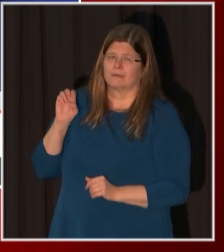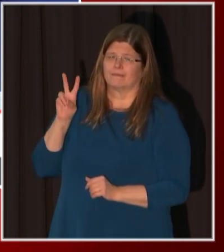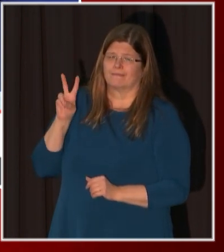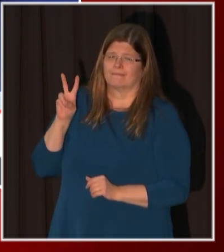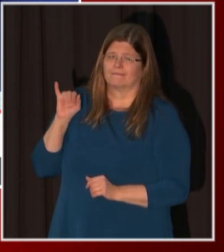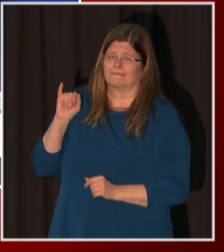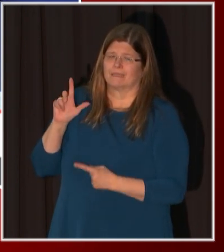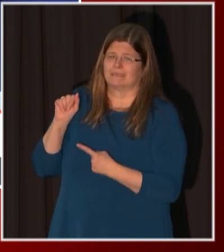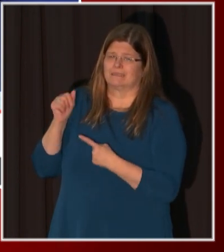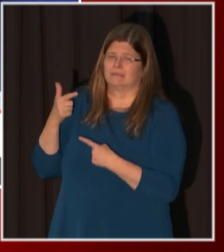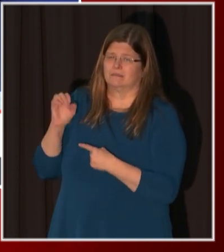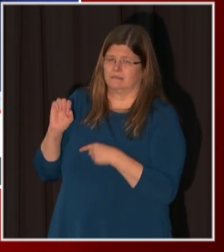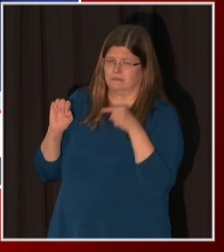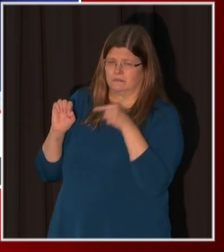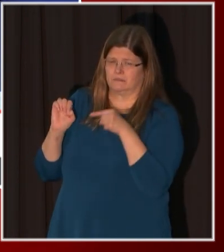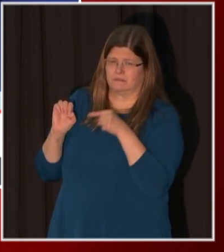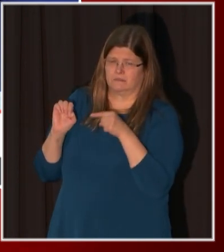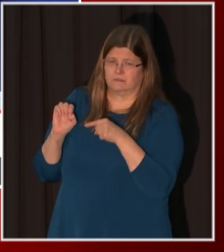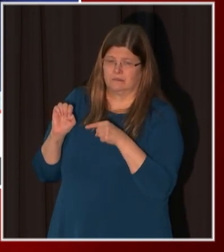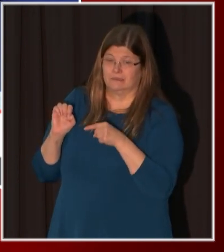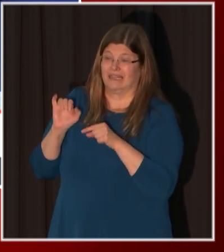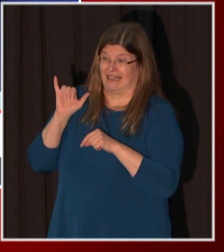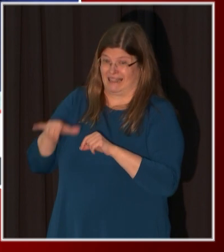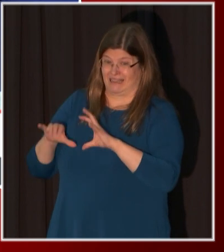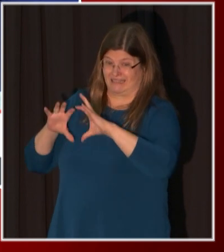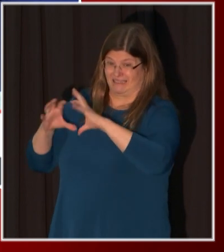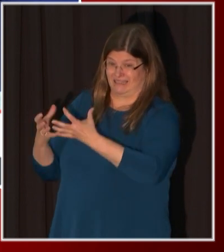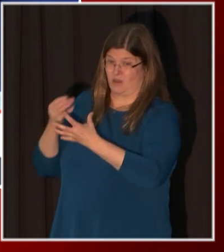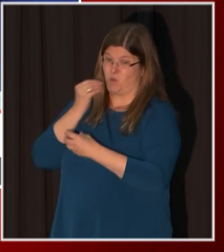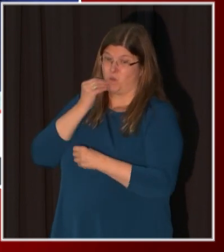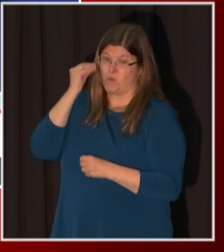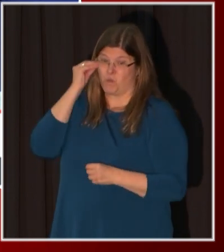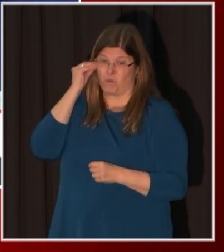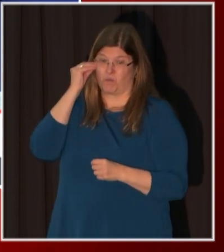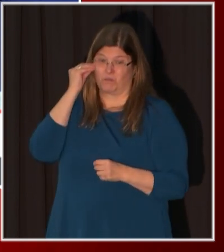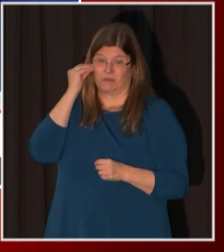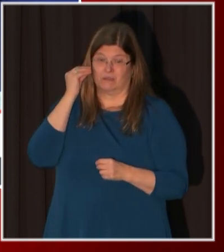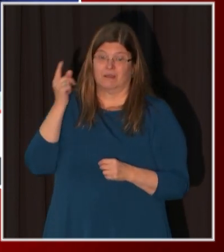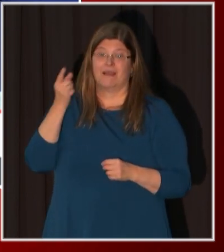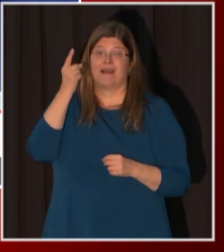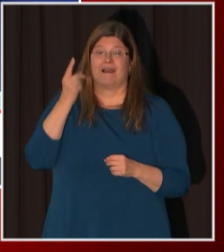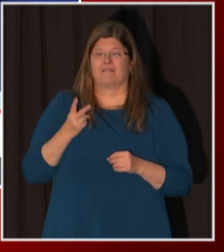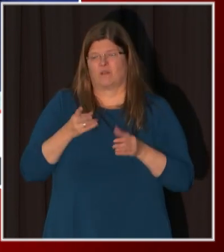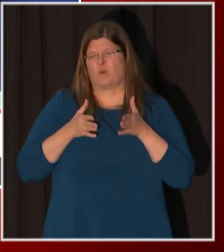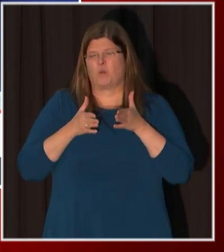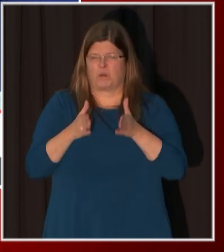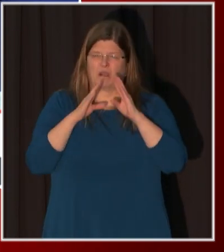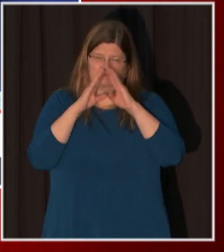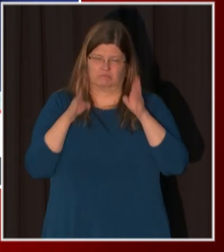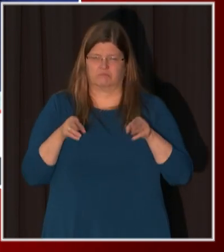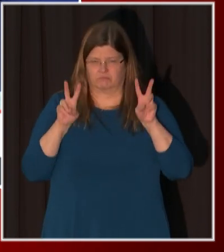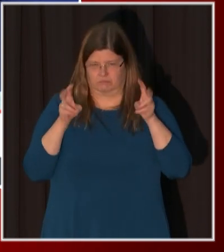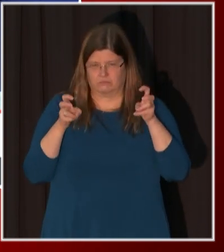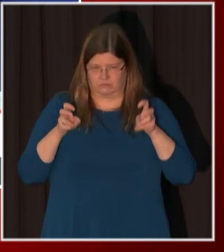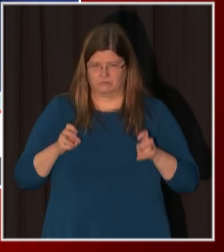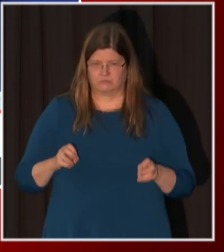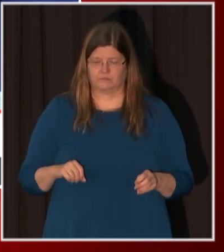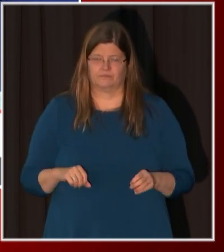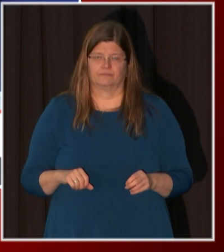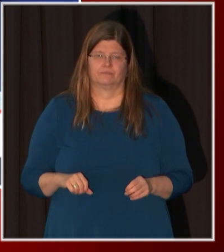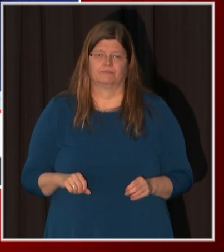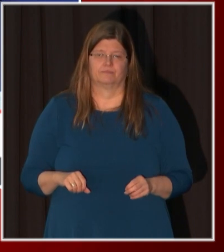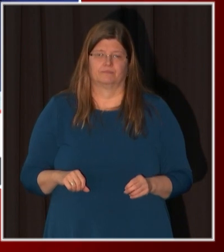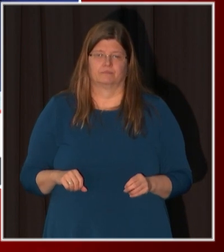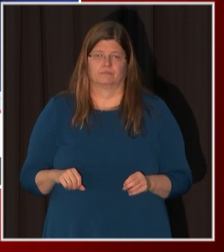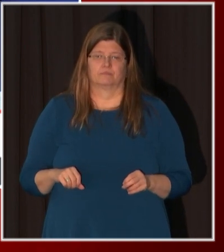a group home for people, a halfway house. And it houses, I think,